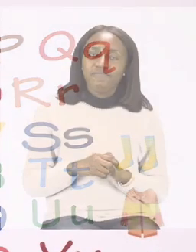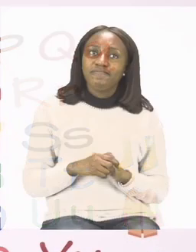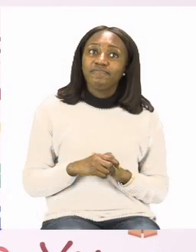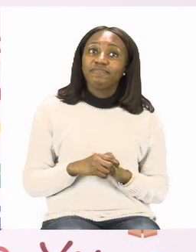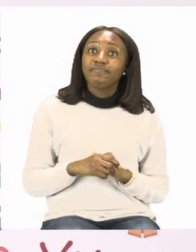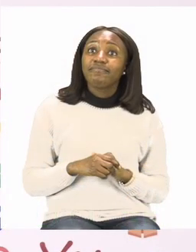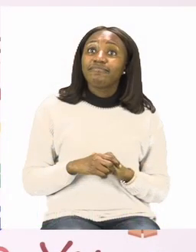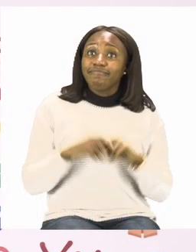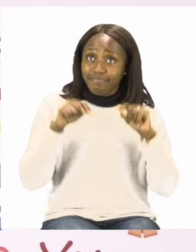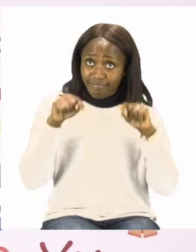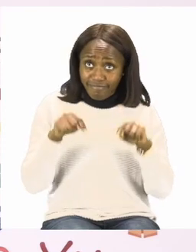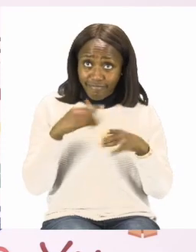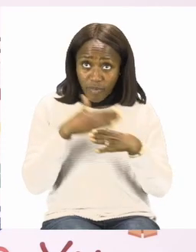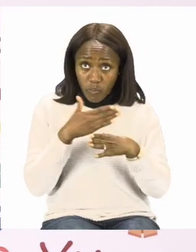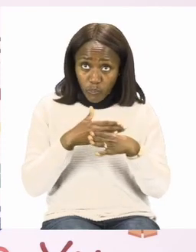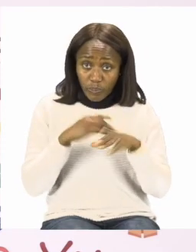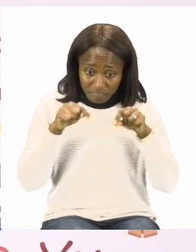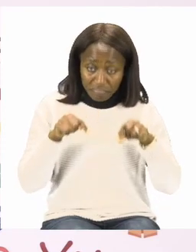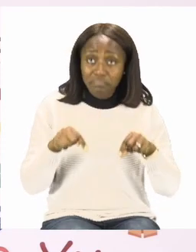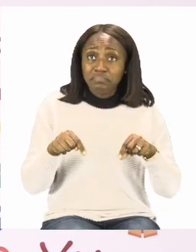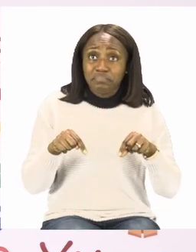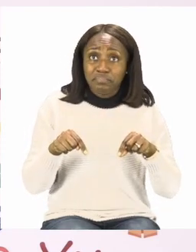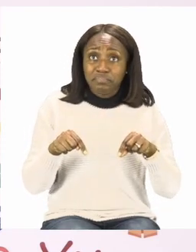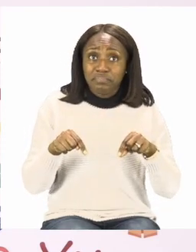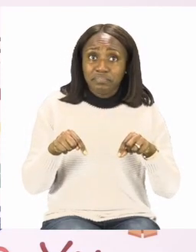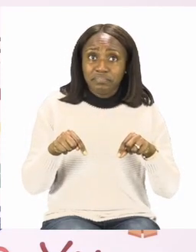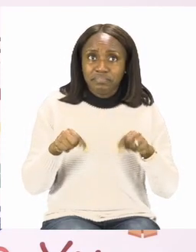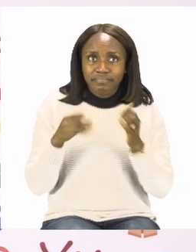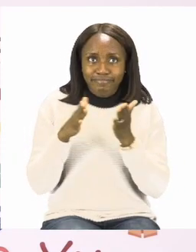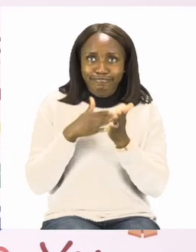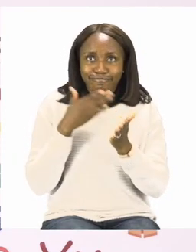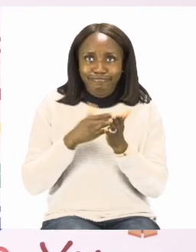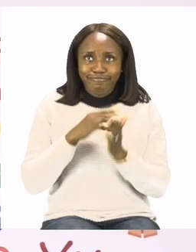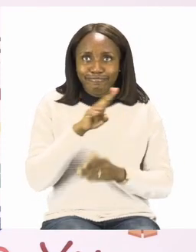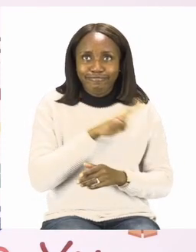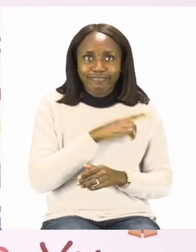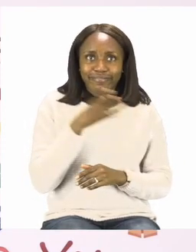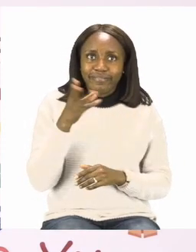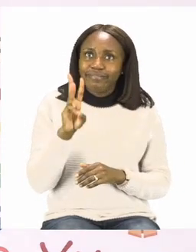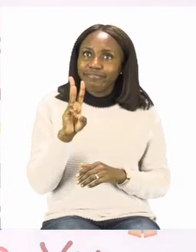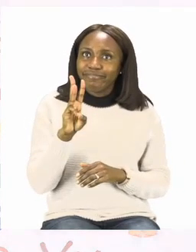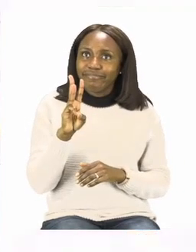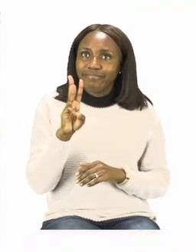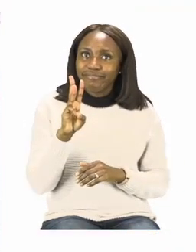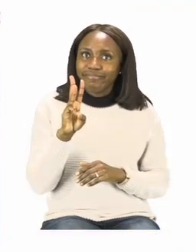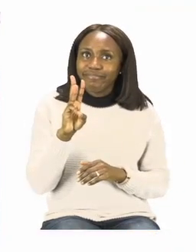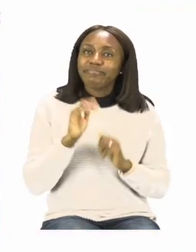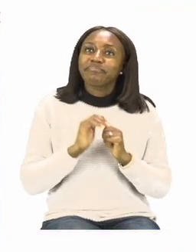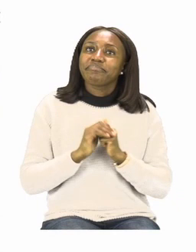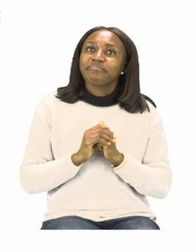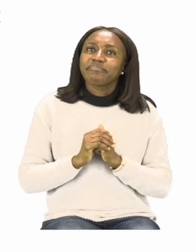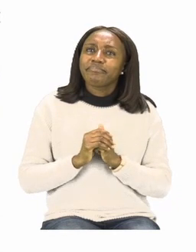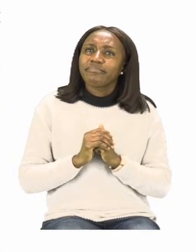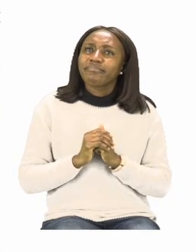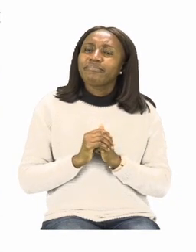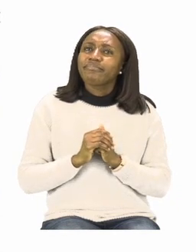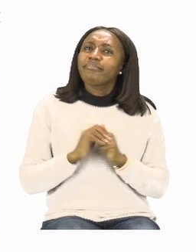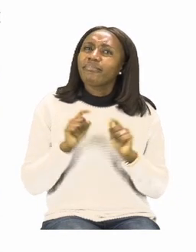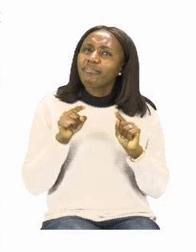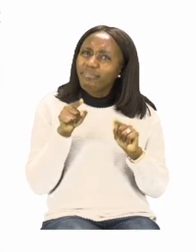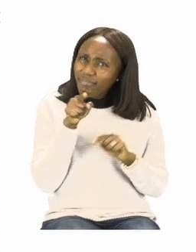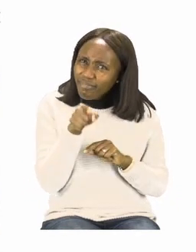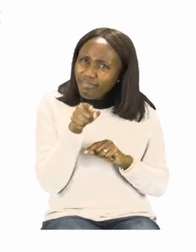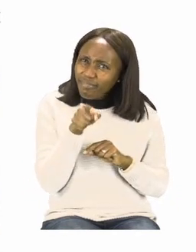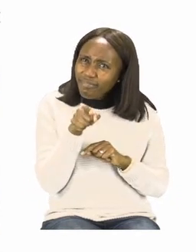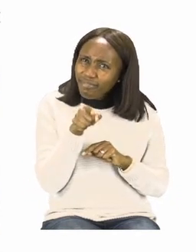For our first exercise today, boys and girls, let's all turn to page 26. On page 26, we are going